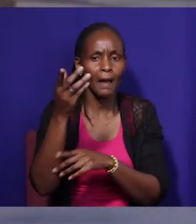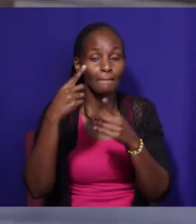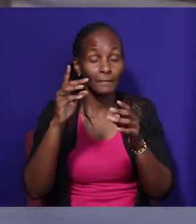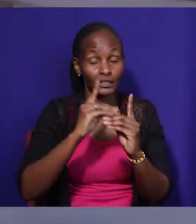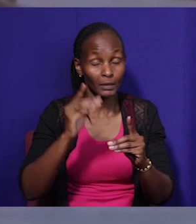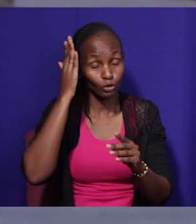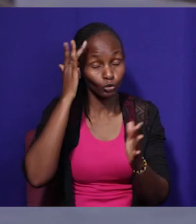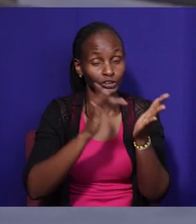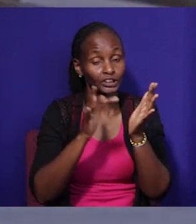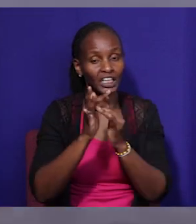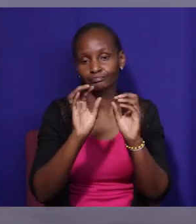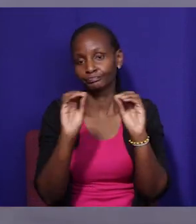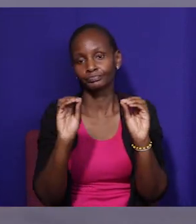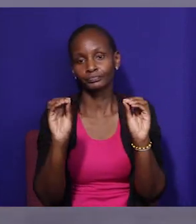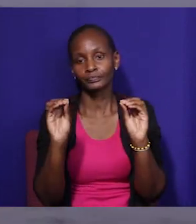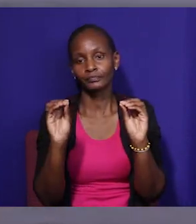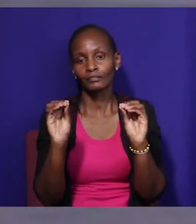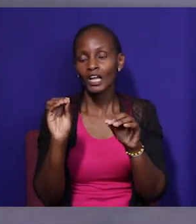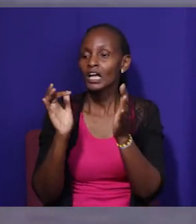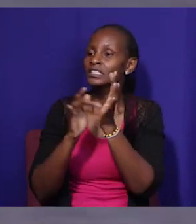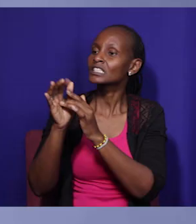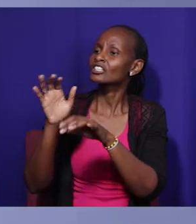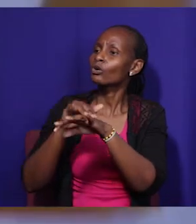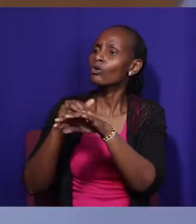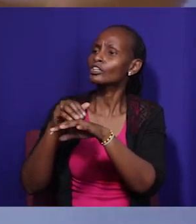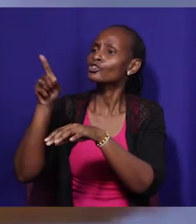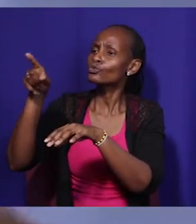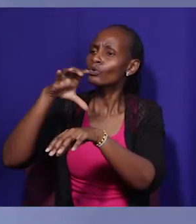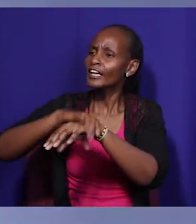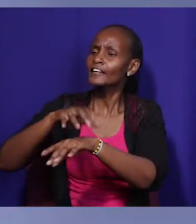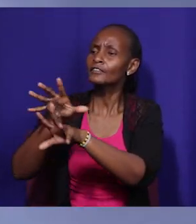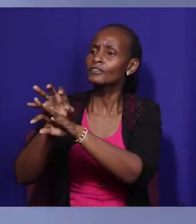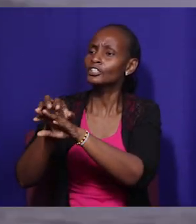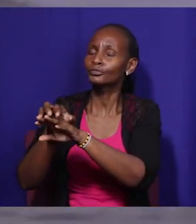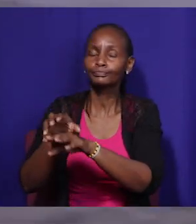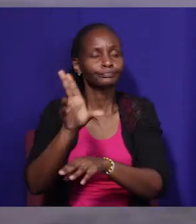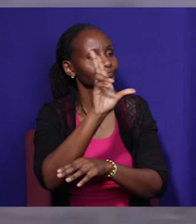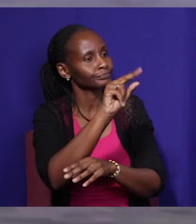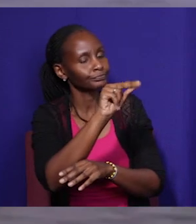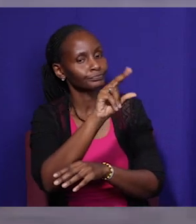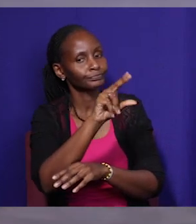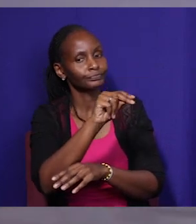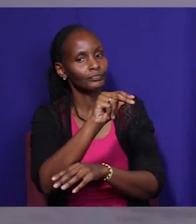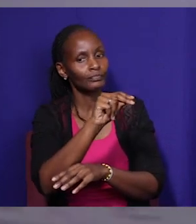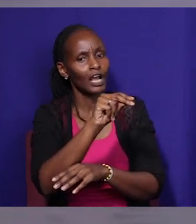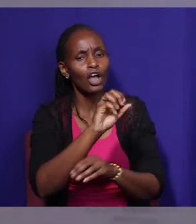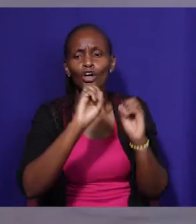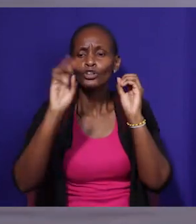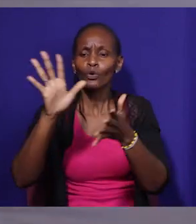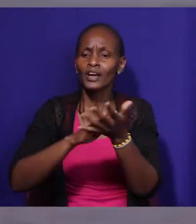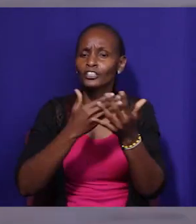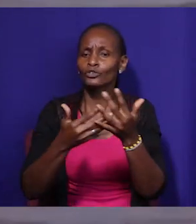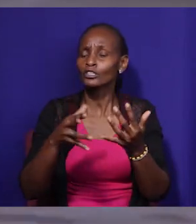Jesus. Young men, haven't you caught anything? Not a thing! Throw your net out on the right side of the